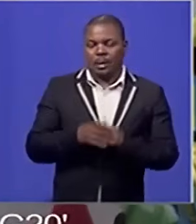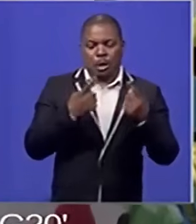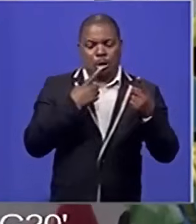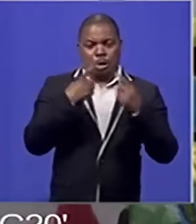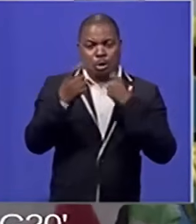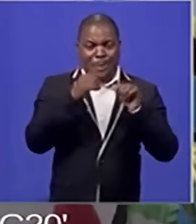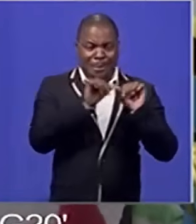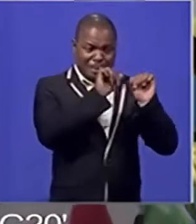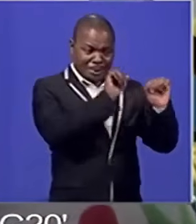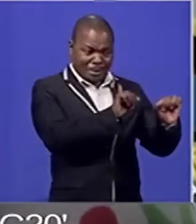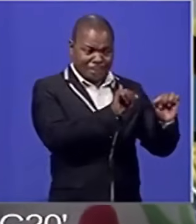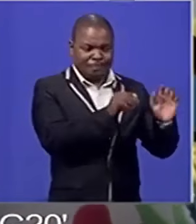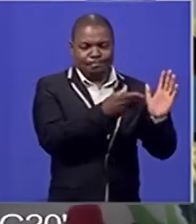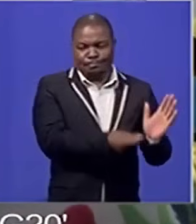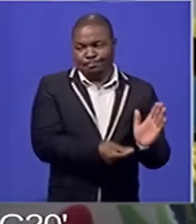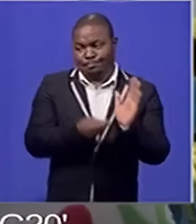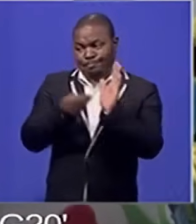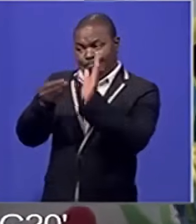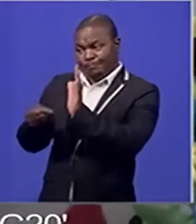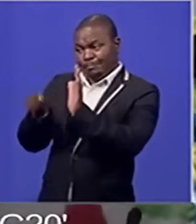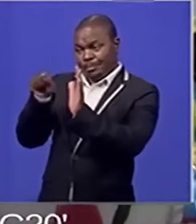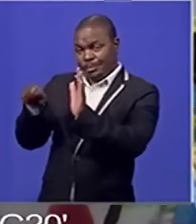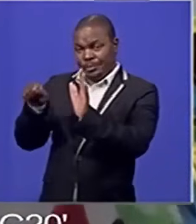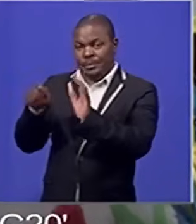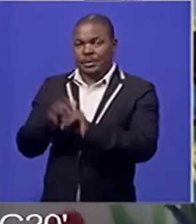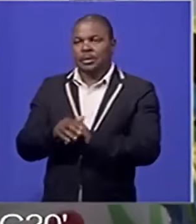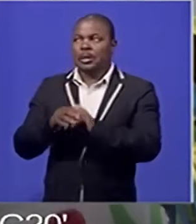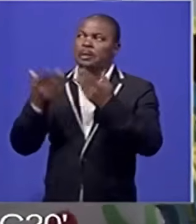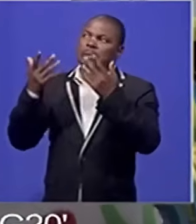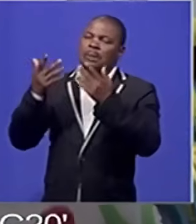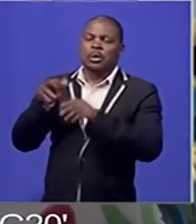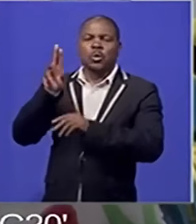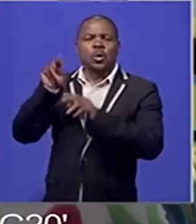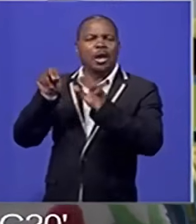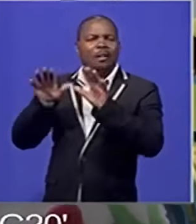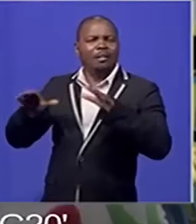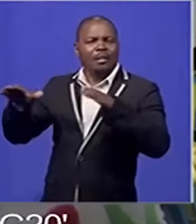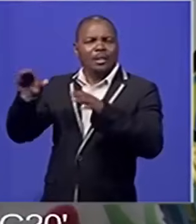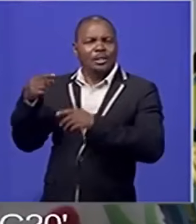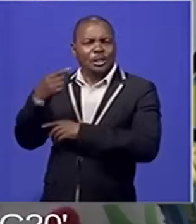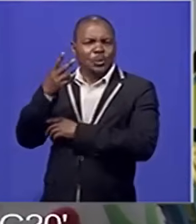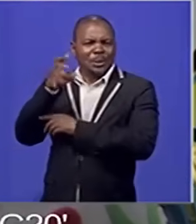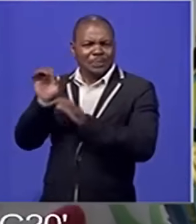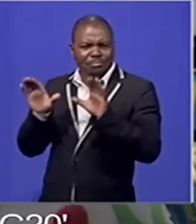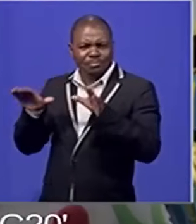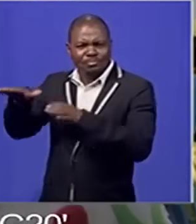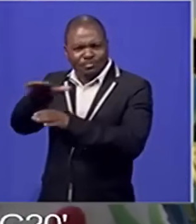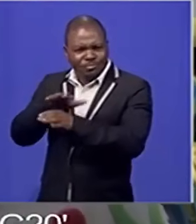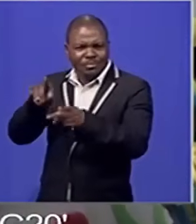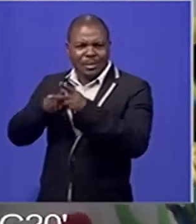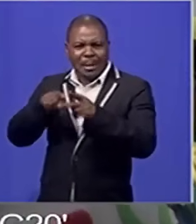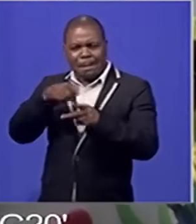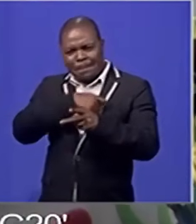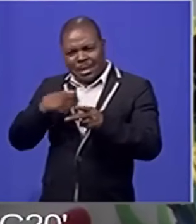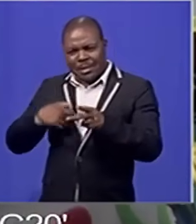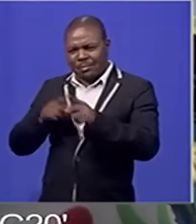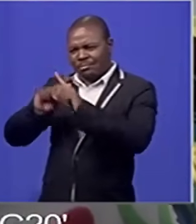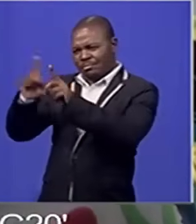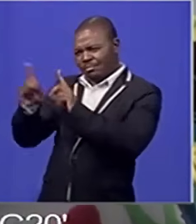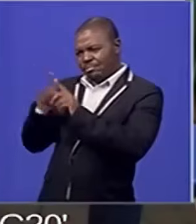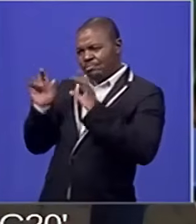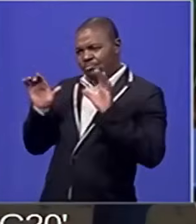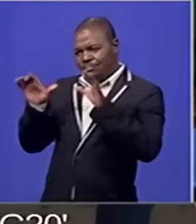ditletlebo tsa bona di ka kwagala di a kwa ke matšhaba kopaneng a G20 le gona mapresidente a G20